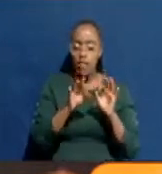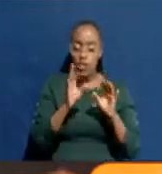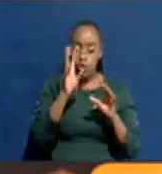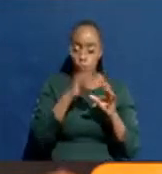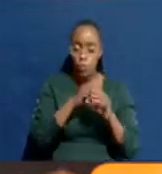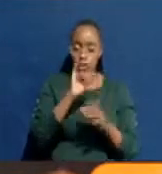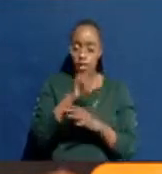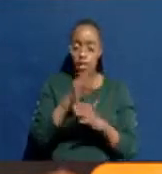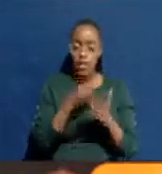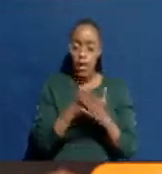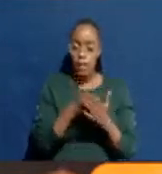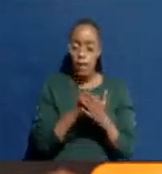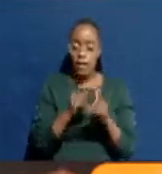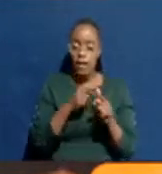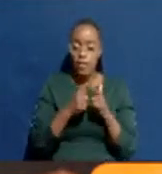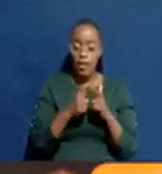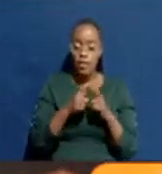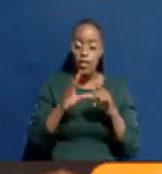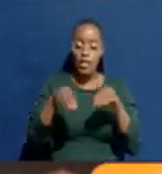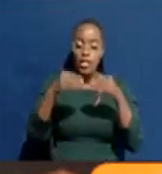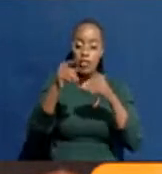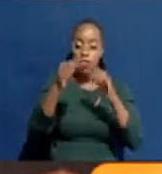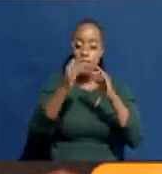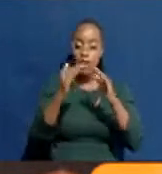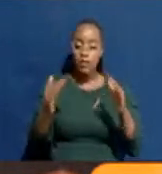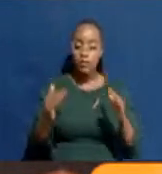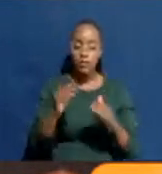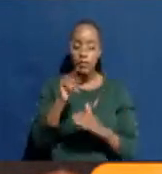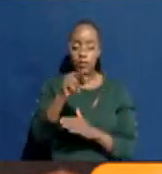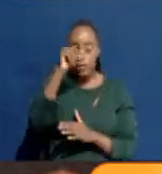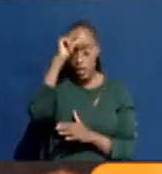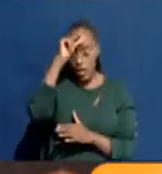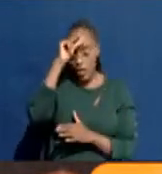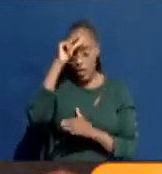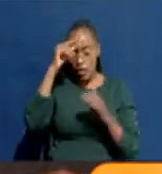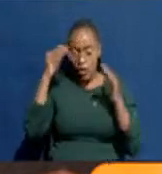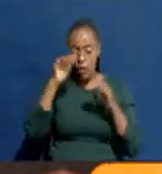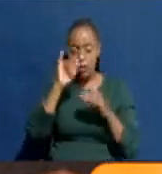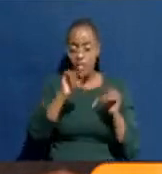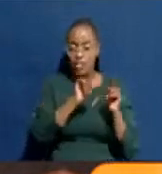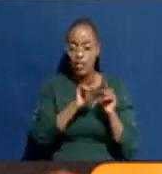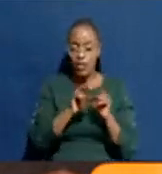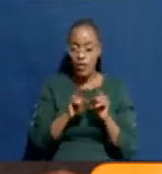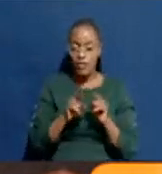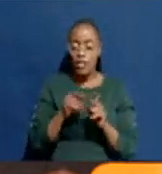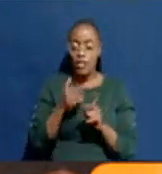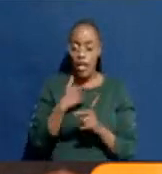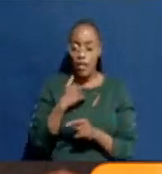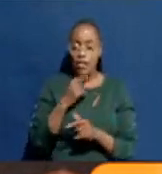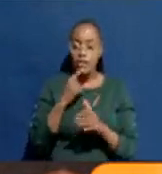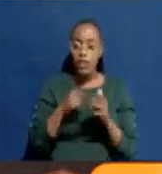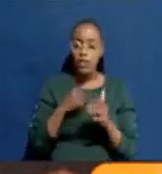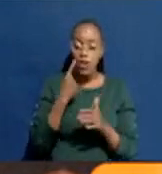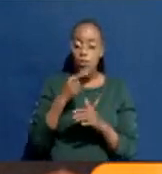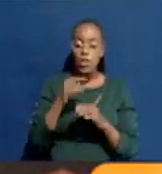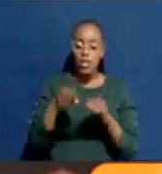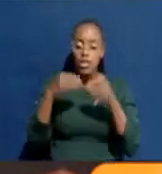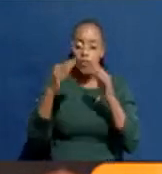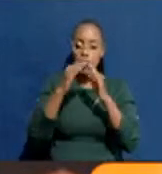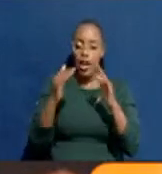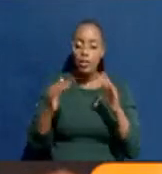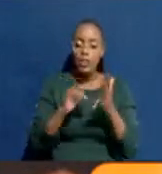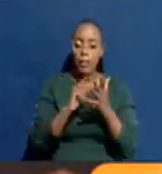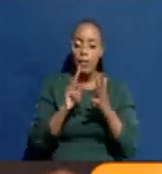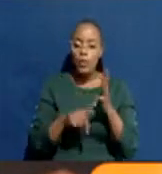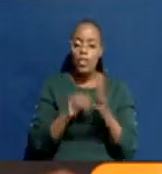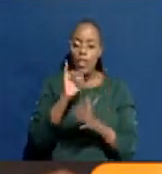this money, we will get you a house. That's what government is committing itself. It's actually putting itself on the line and mm-hmm. saying, we will get you a house. And therefore,